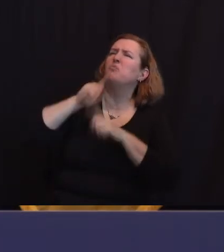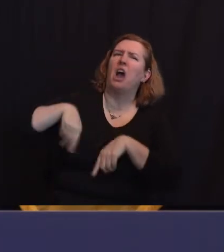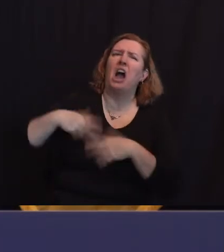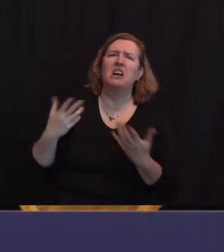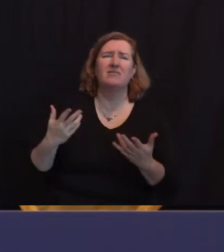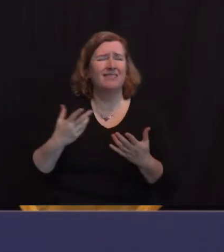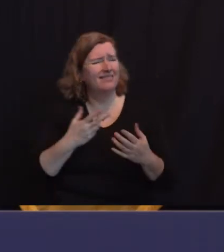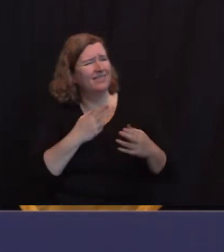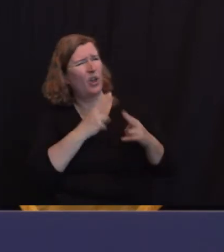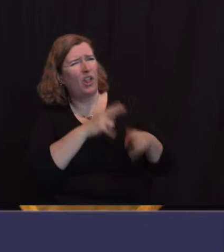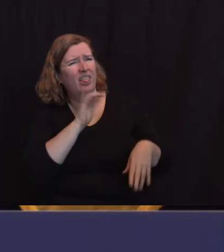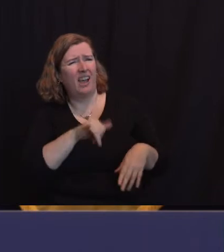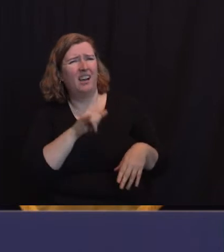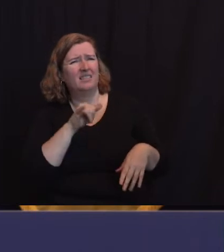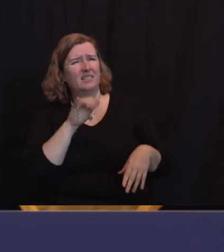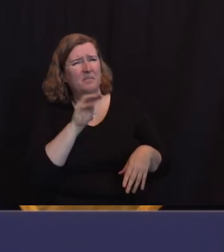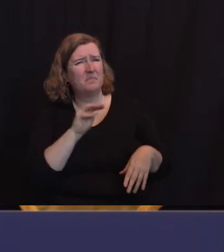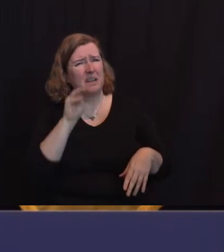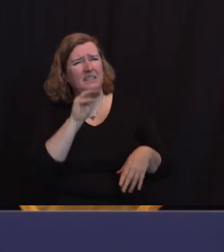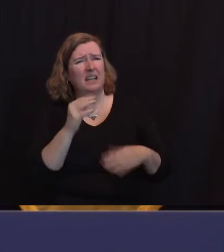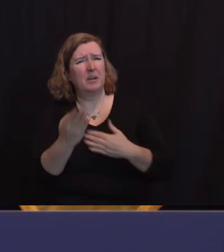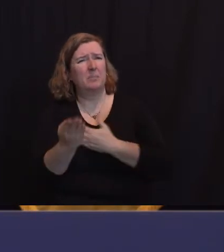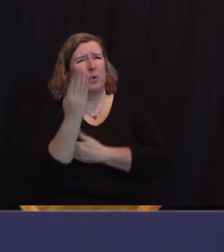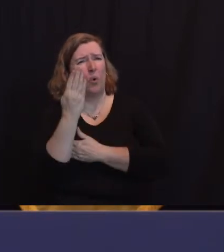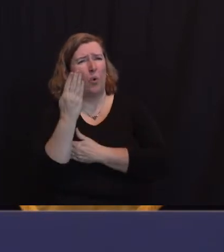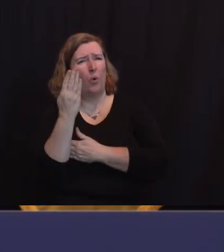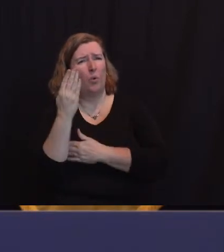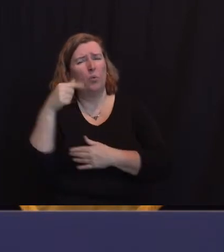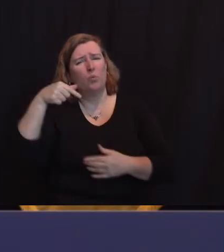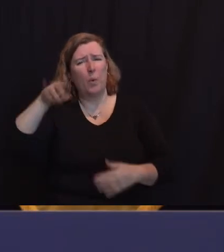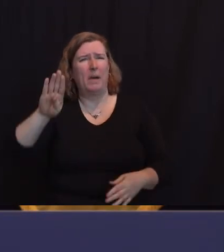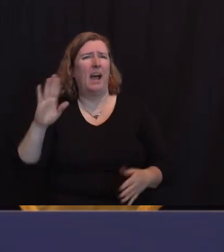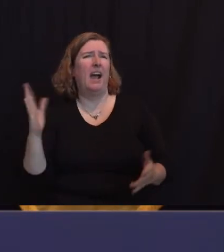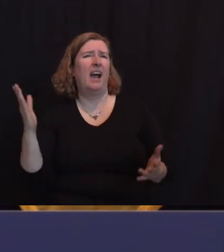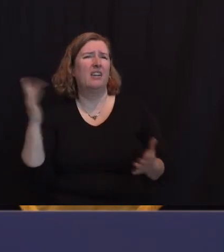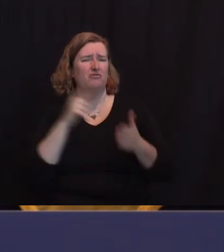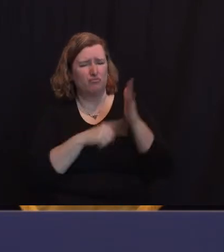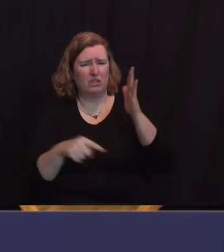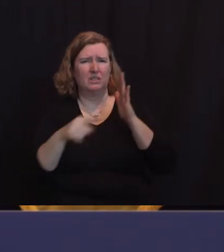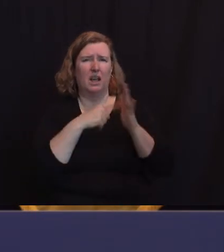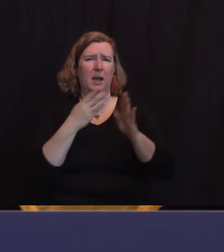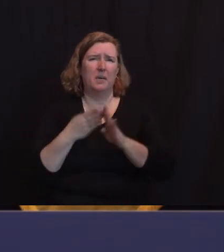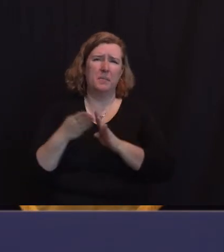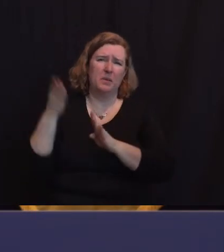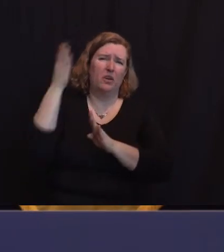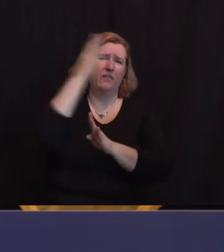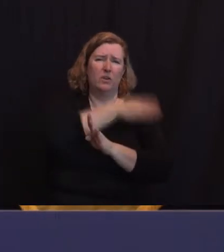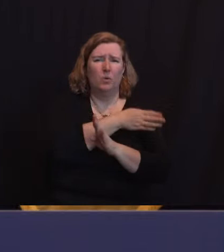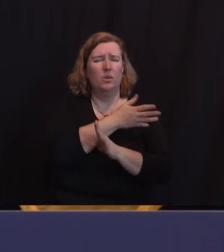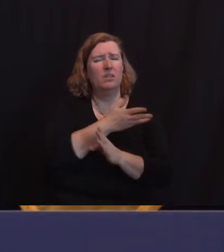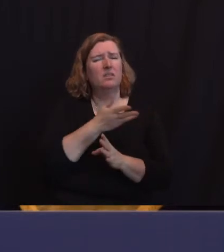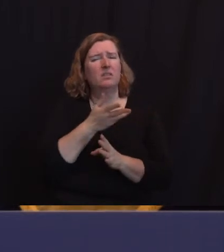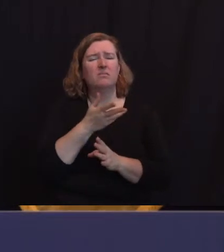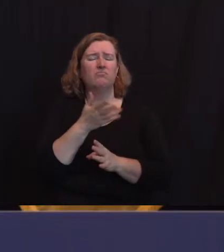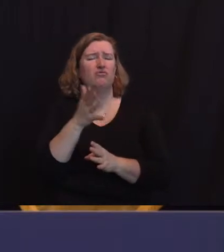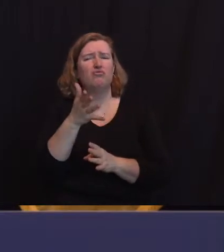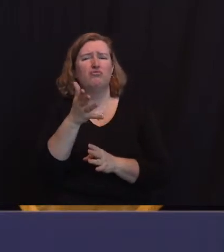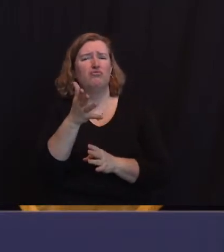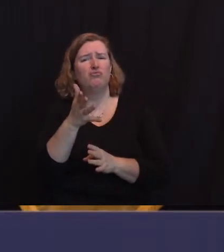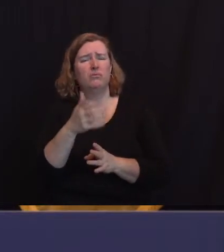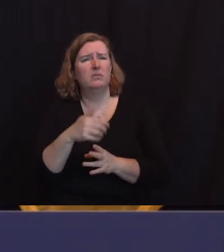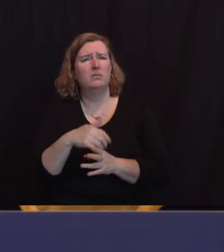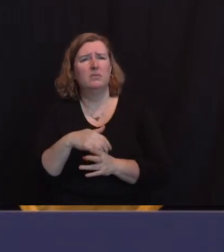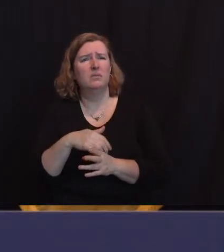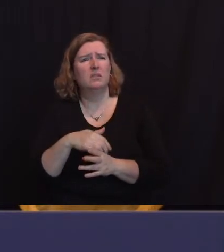did what we thought we had to do, and we'll continue to do just that every single day we come to work. I think I left